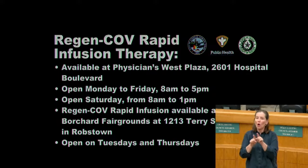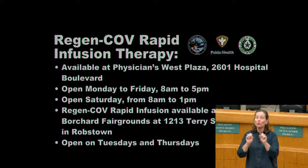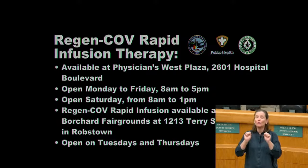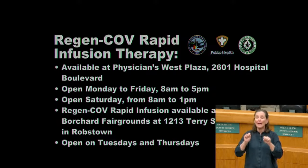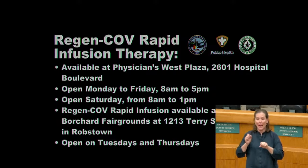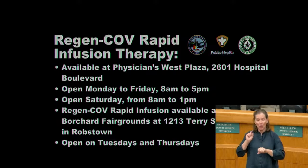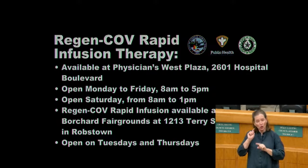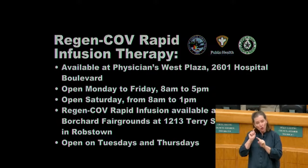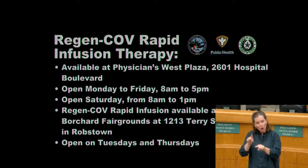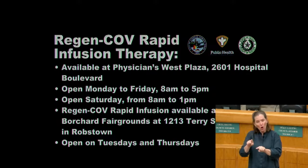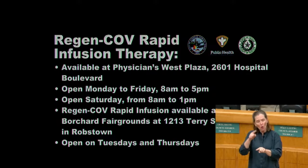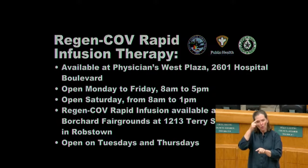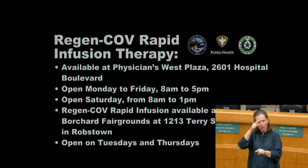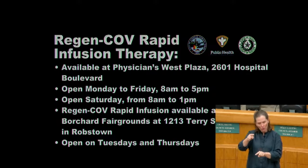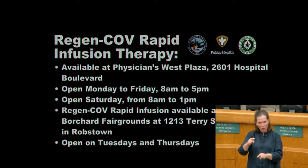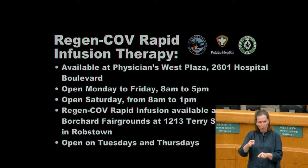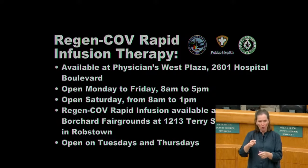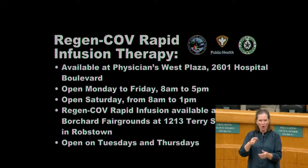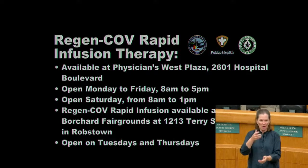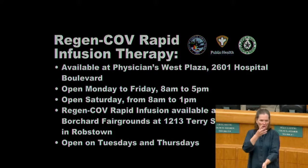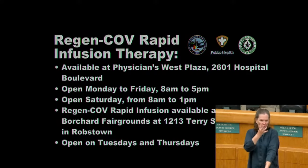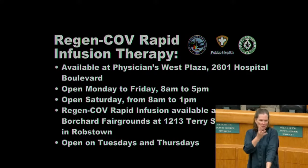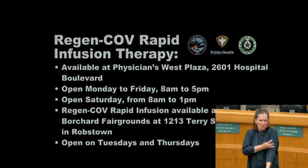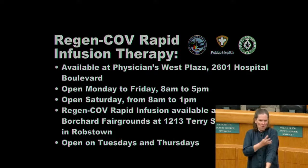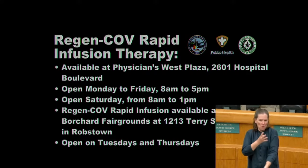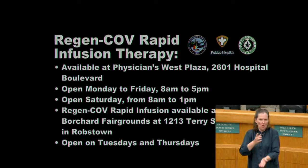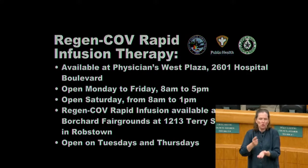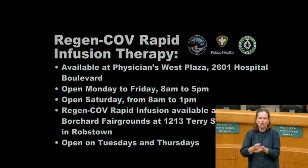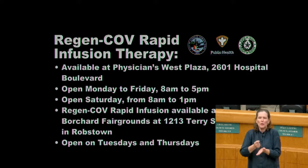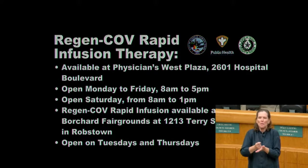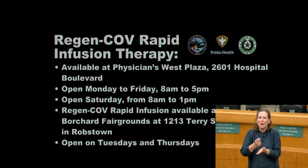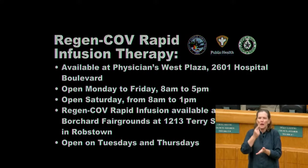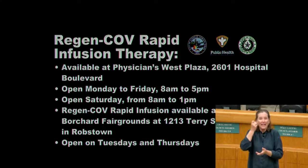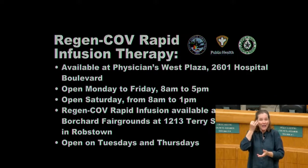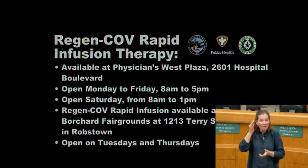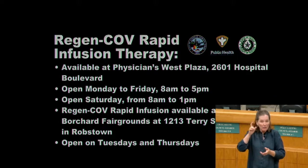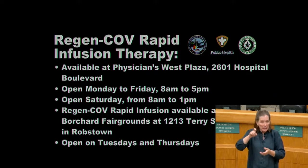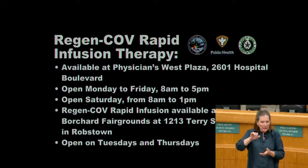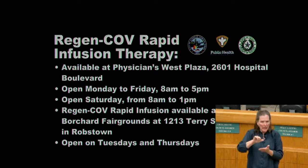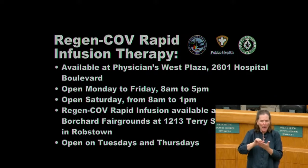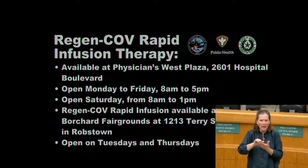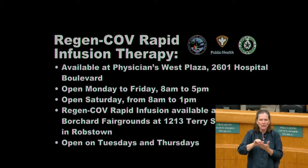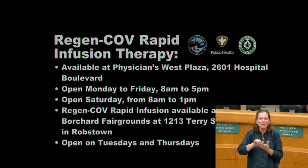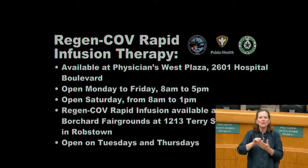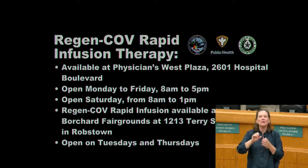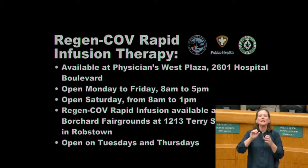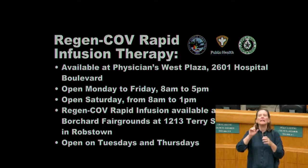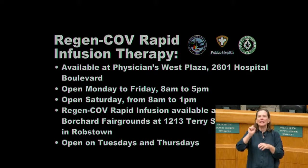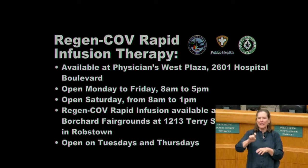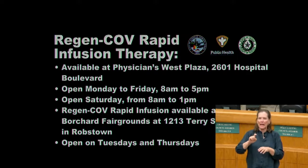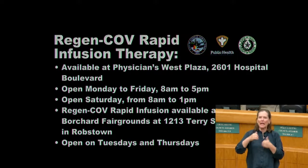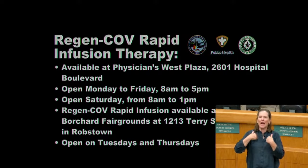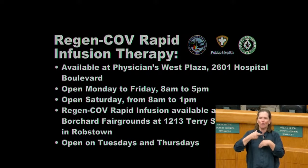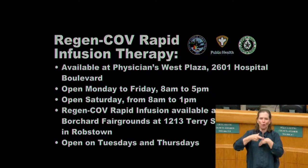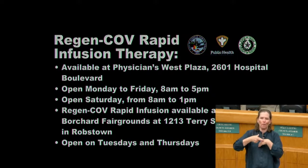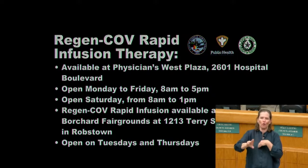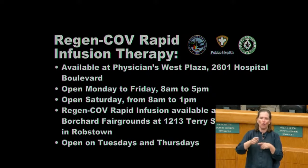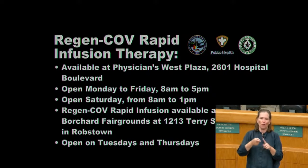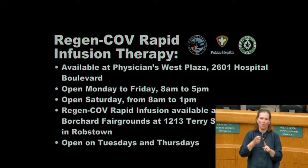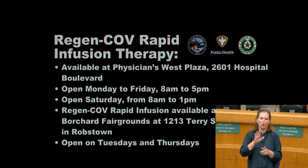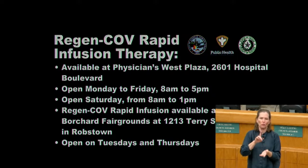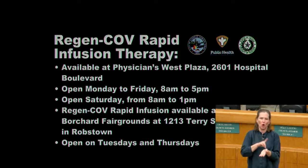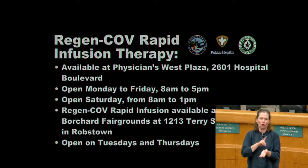8 a.m. to 5 p.m., Saturdays from 8 a.m. to 1 p.m. Many local providers and health department hotline